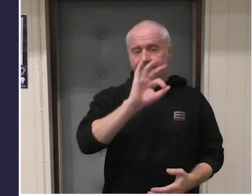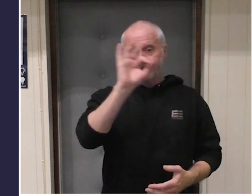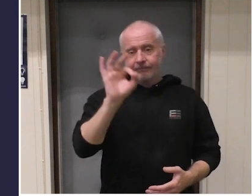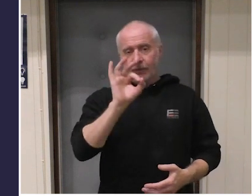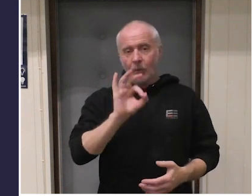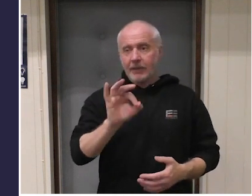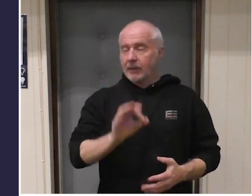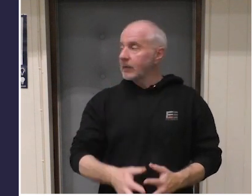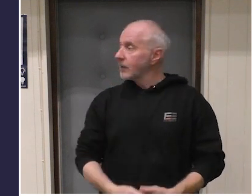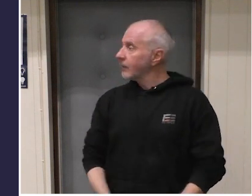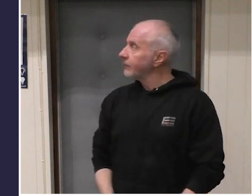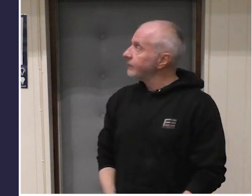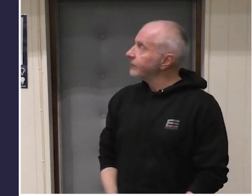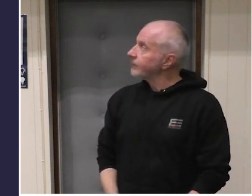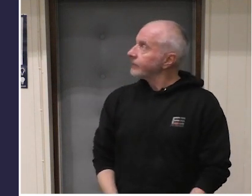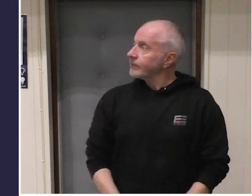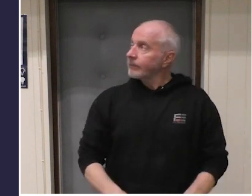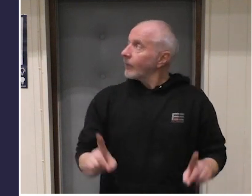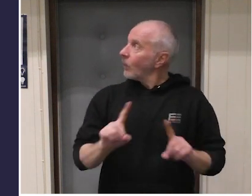So let's go back to the question of what is entropy.